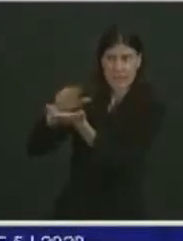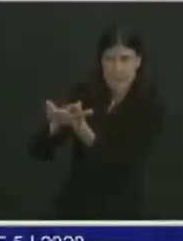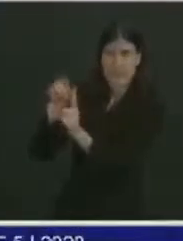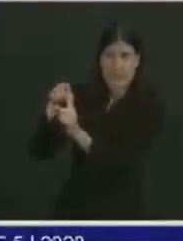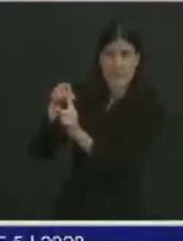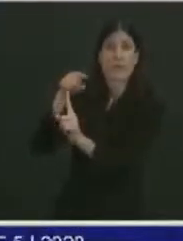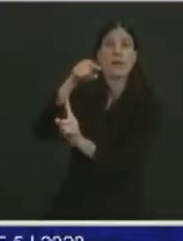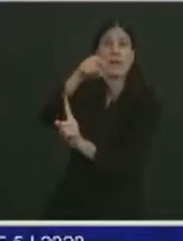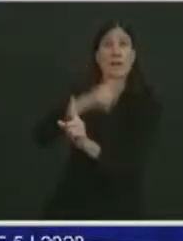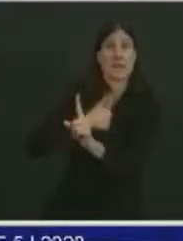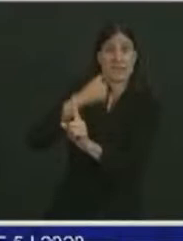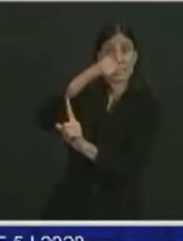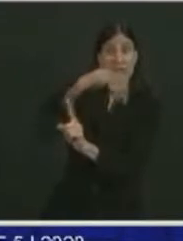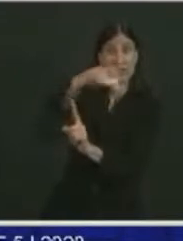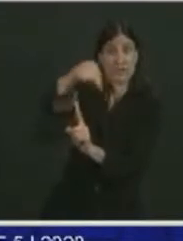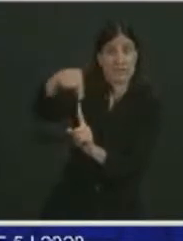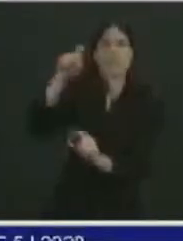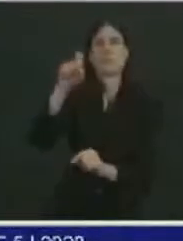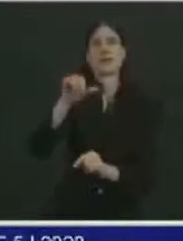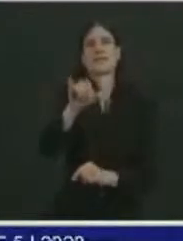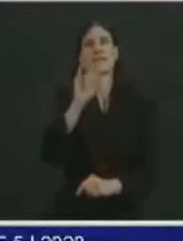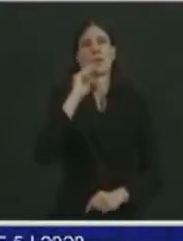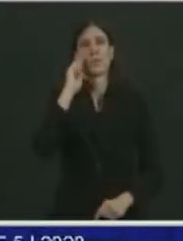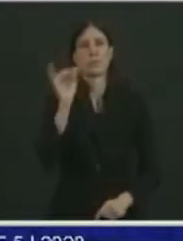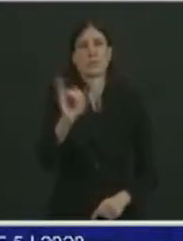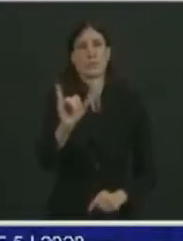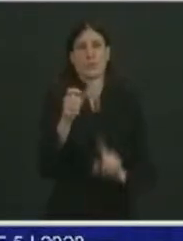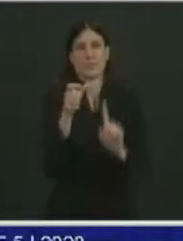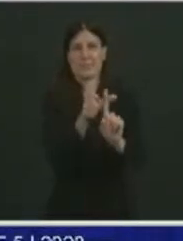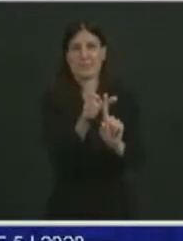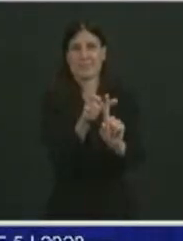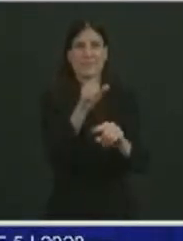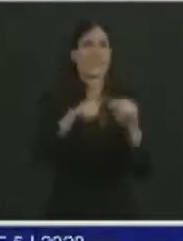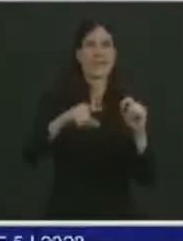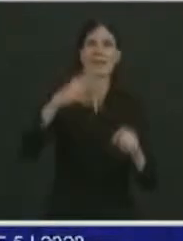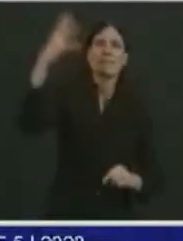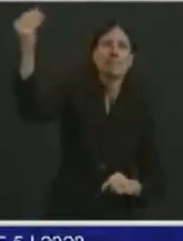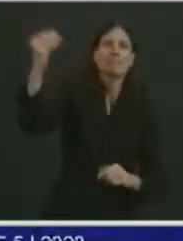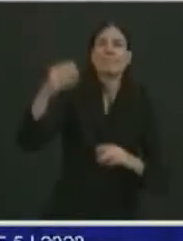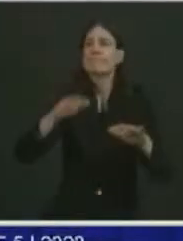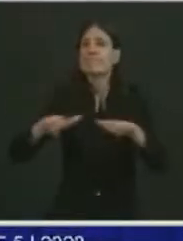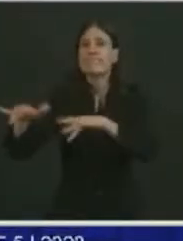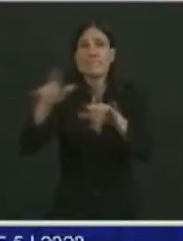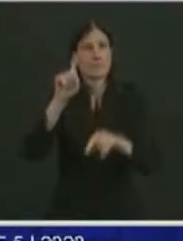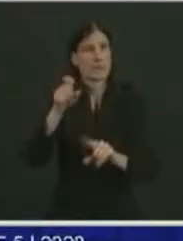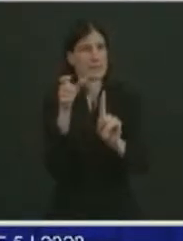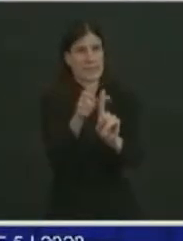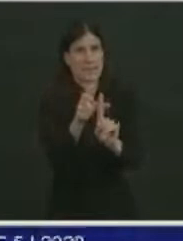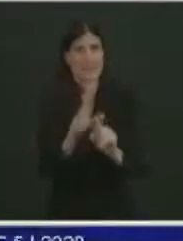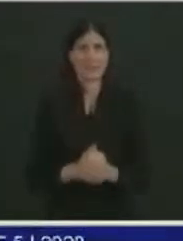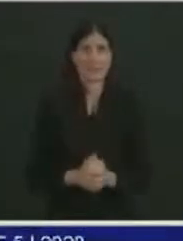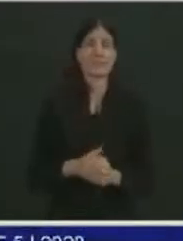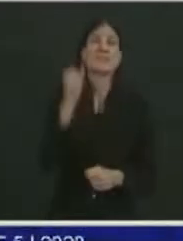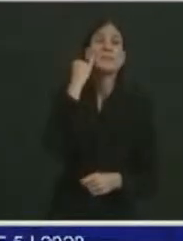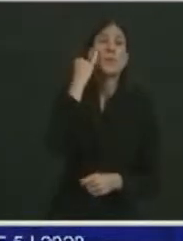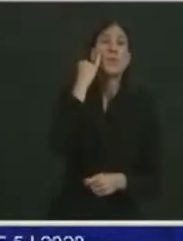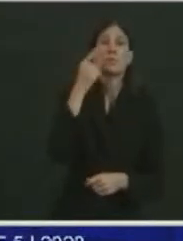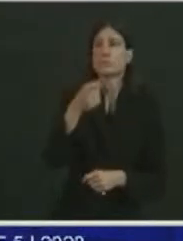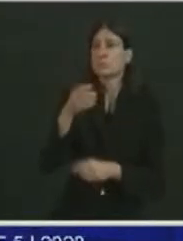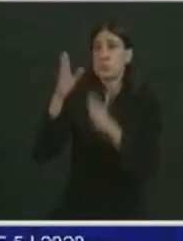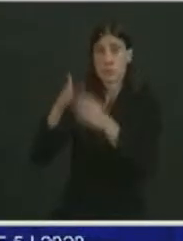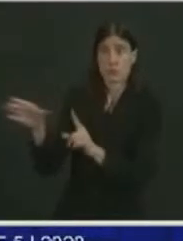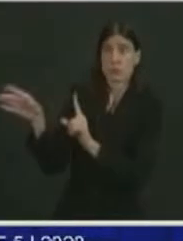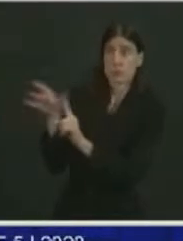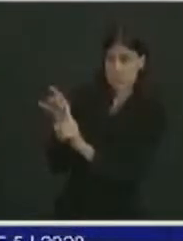days. If the Department of Health calls you and tells you that you've been in close contact with someone who's